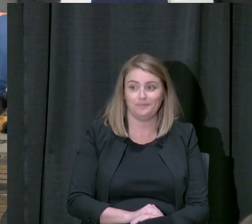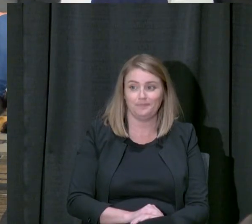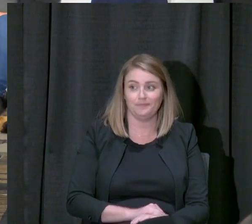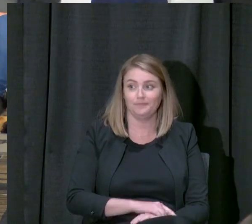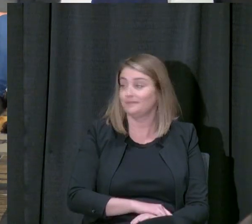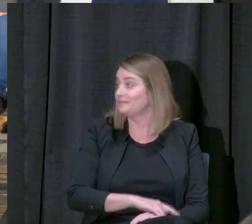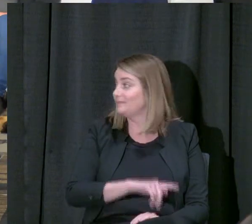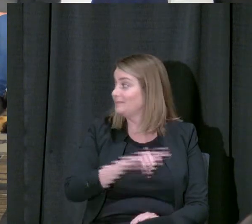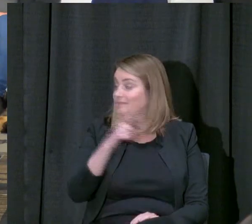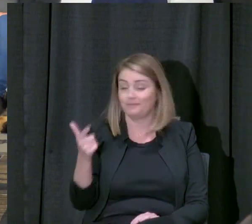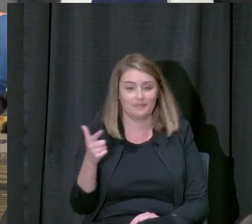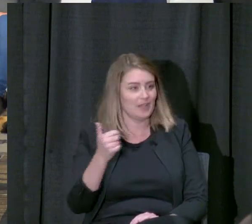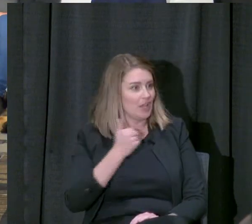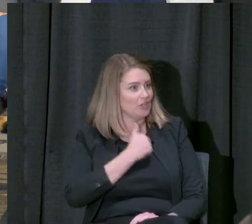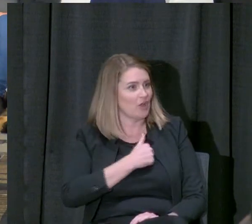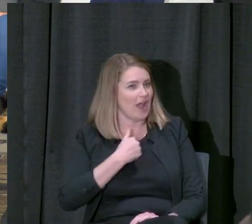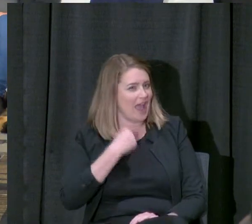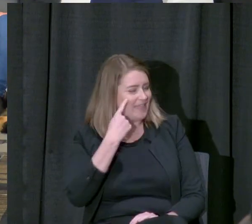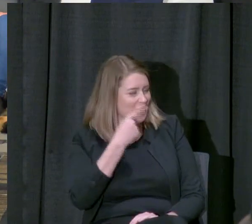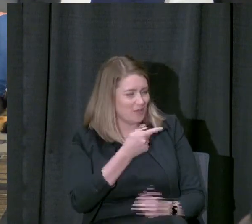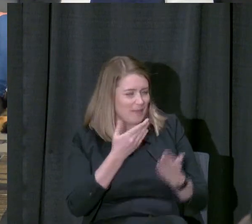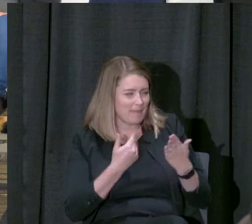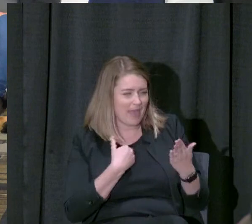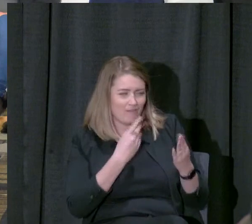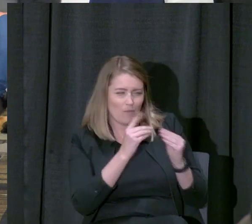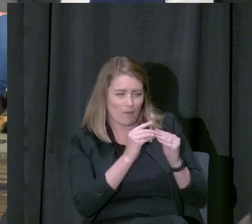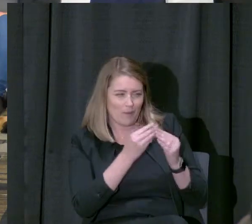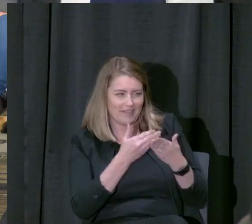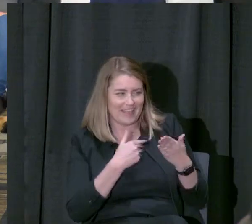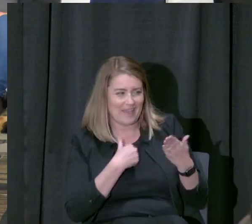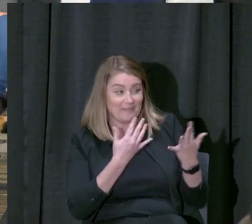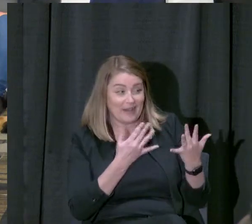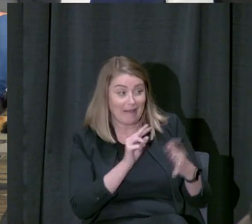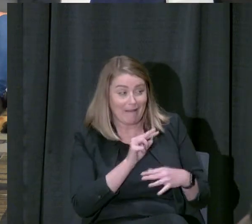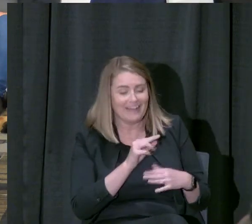Sorry, I thought you might have one more thing to say there.